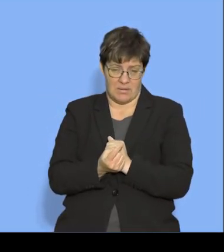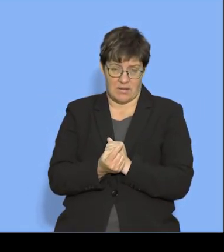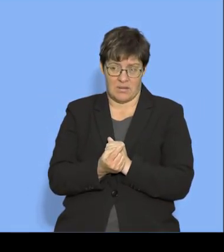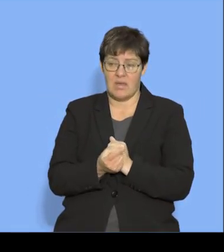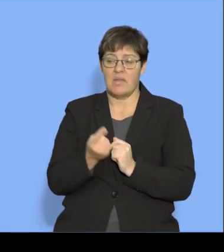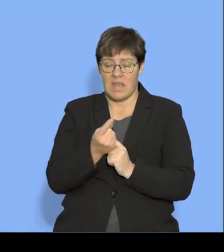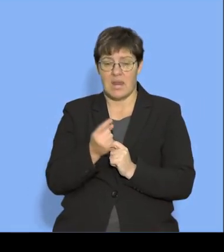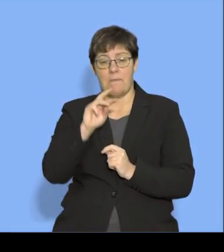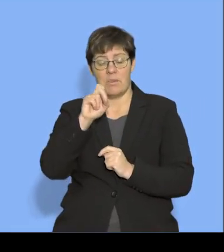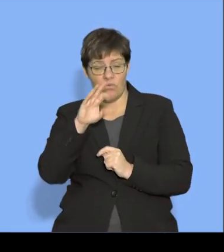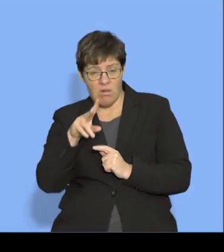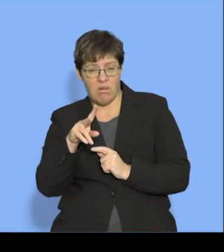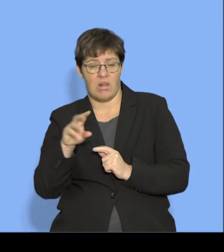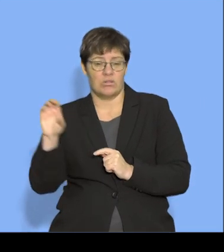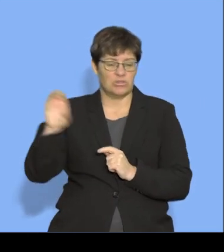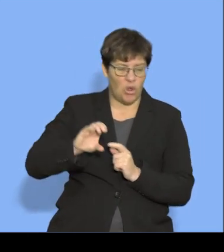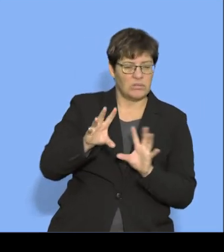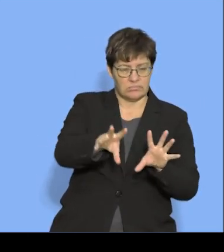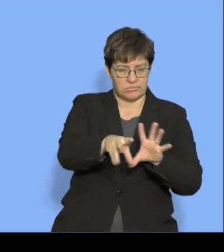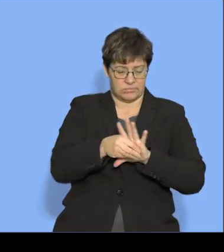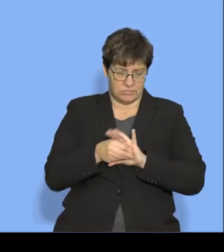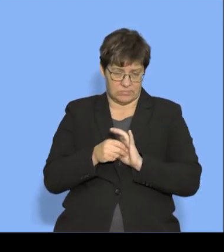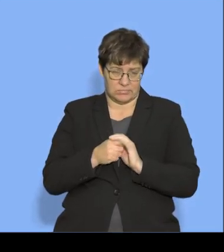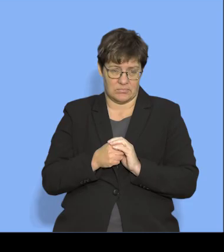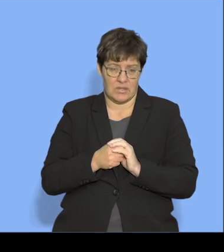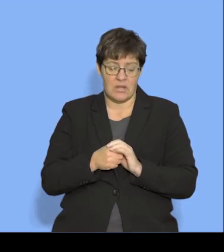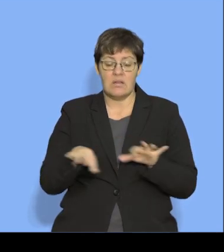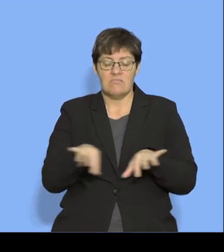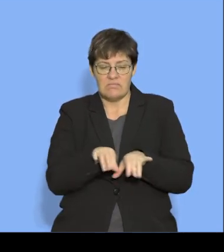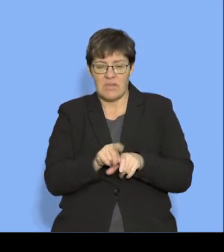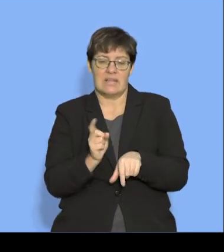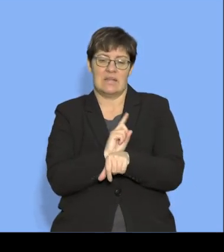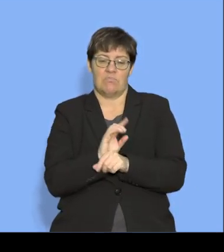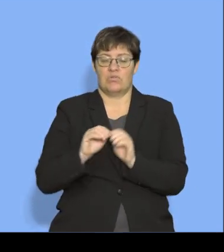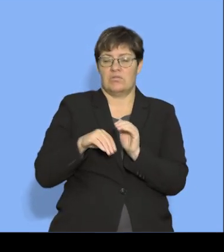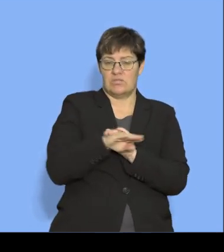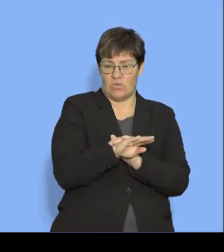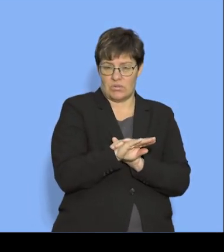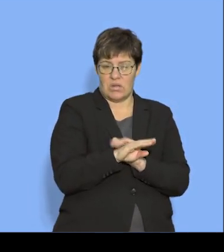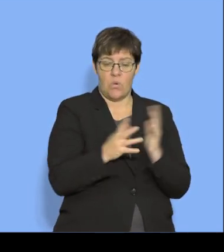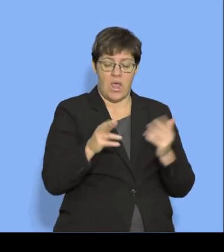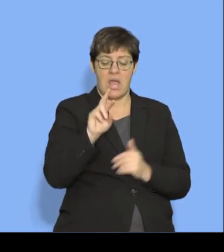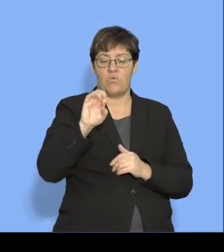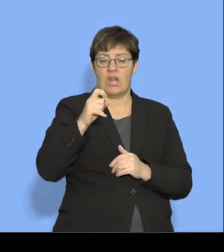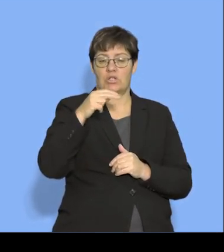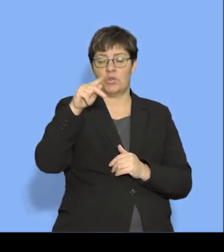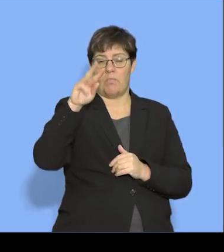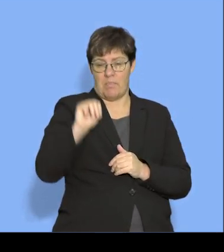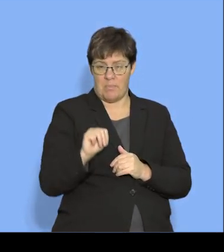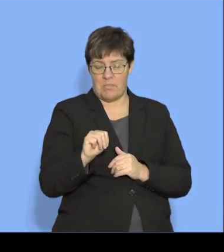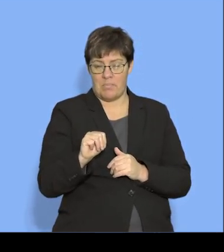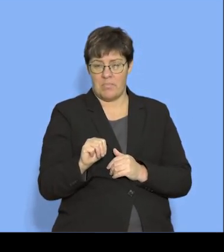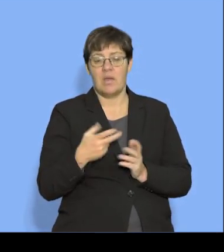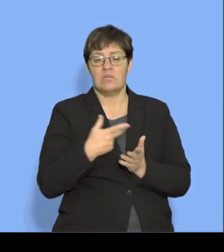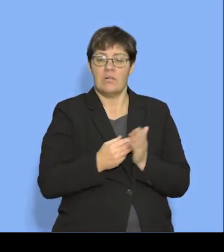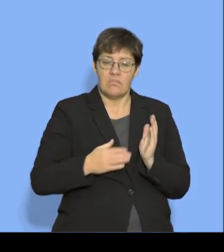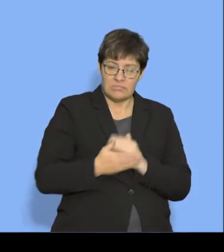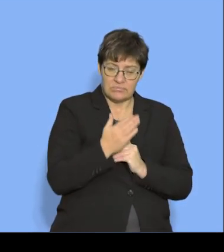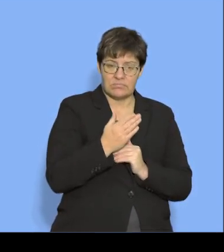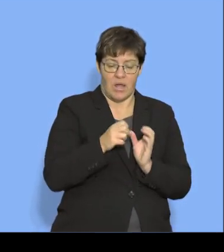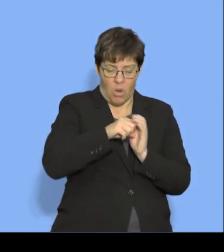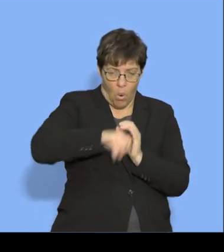place and your mineral salts are absorbed. The undigested material are temporarily stored in the rectum